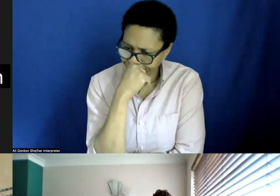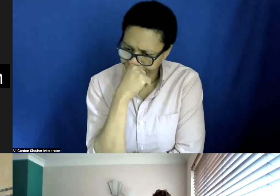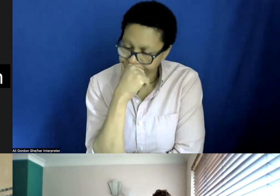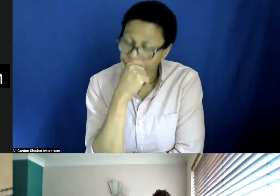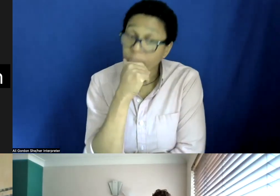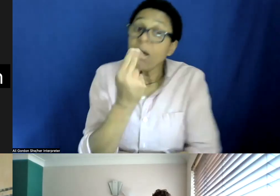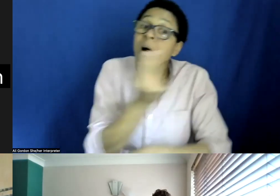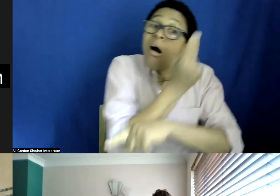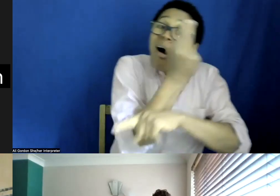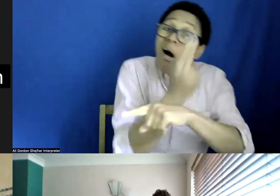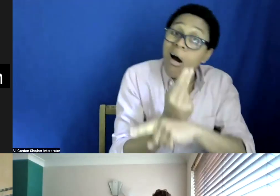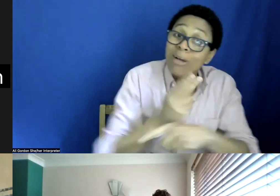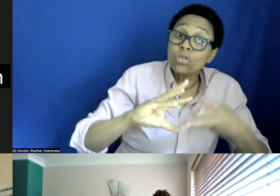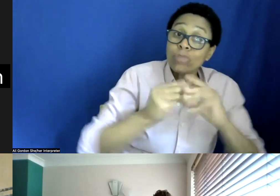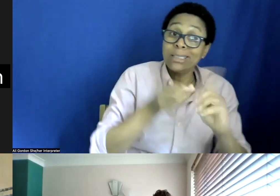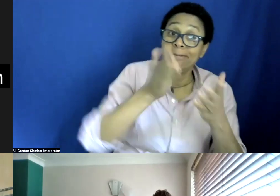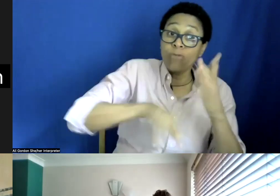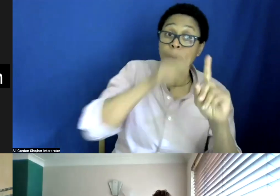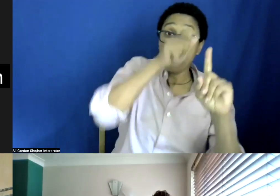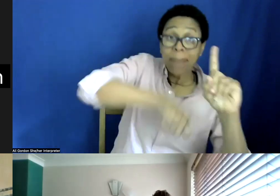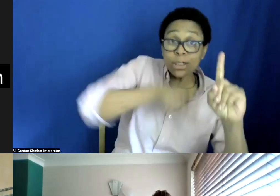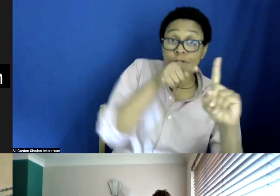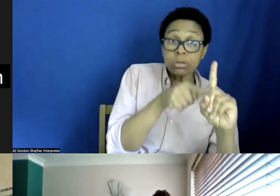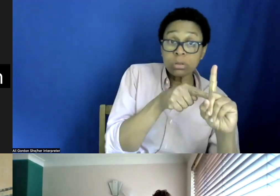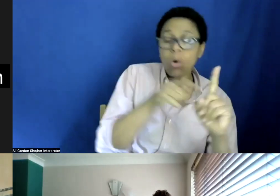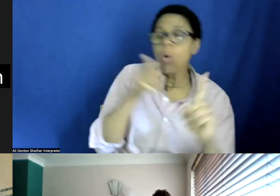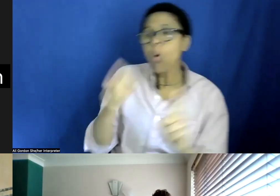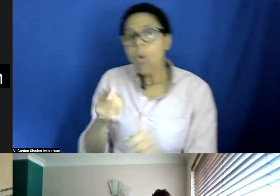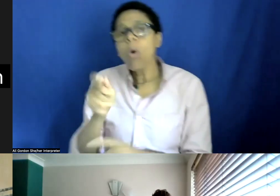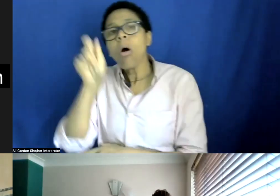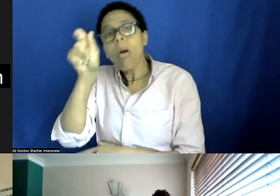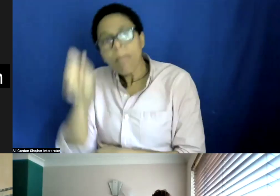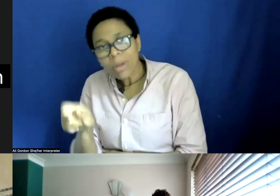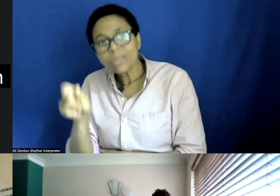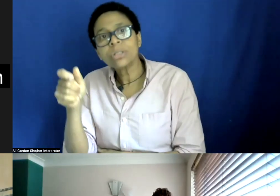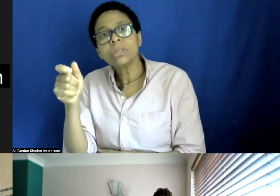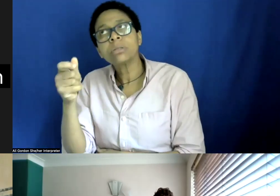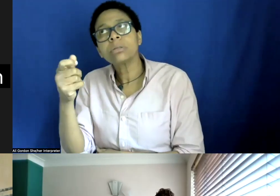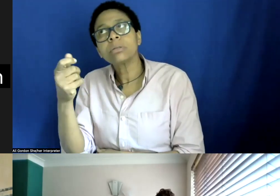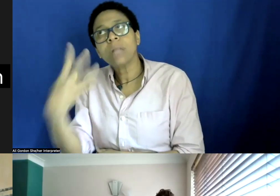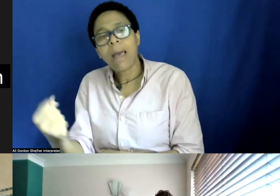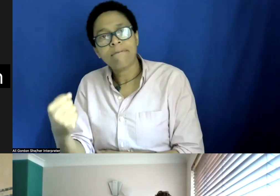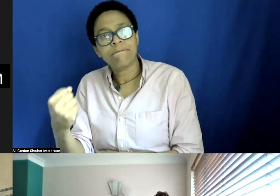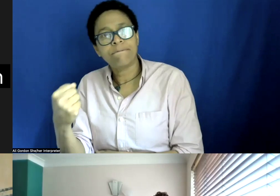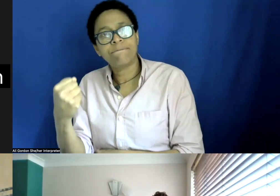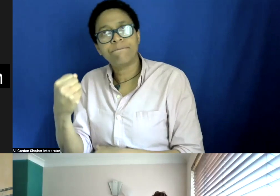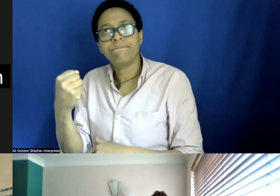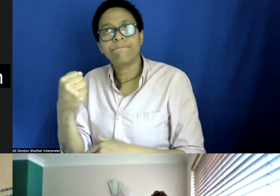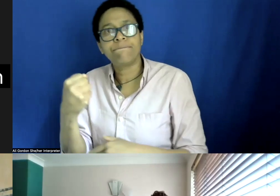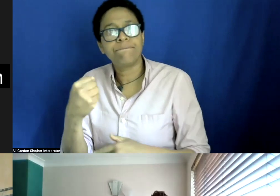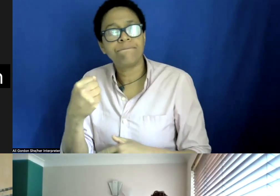artwork created by a patient or somebody that has a history of mental health, mental illness,